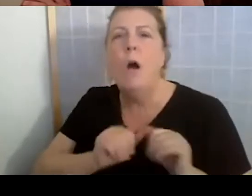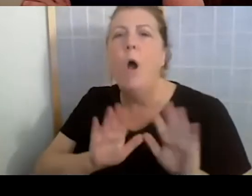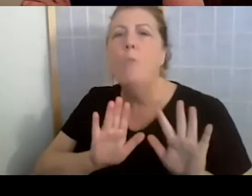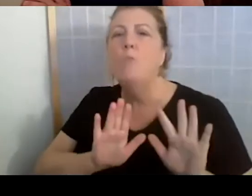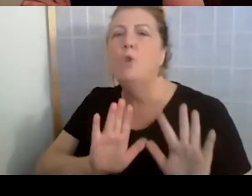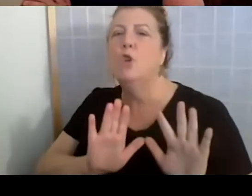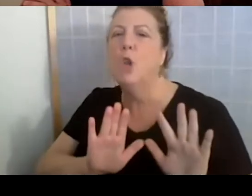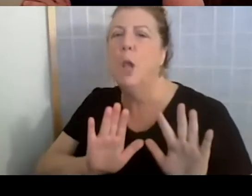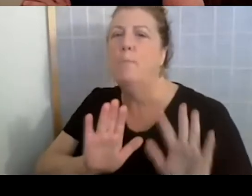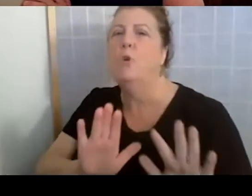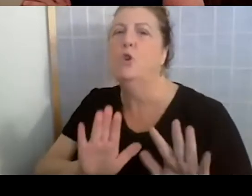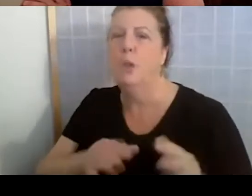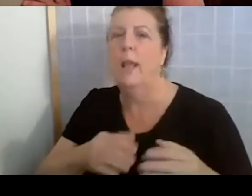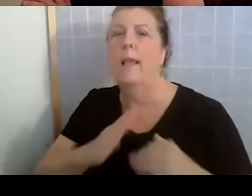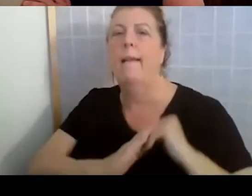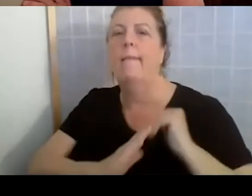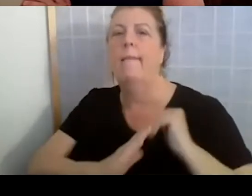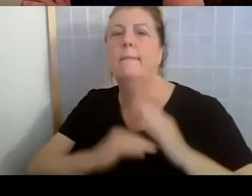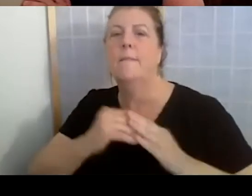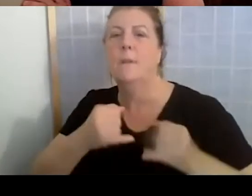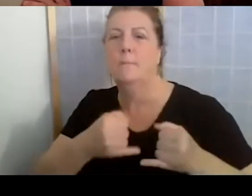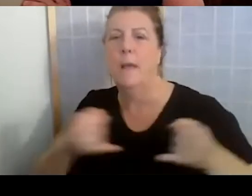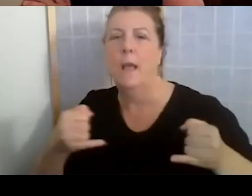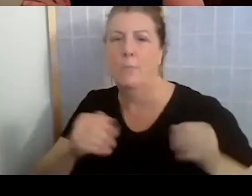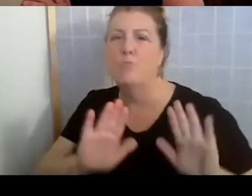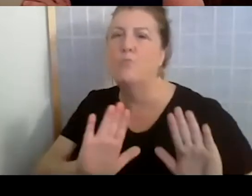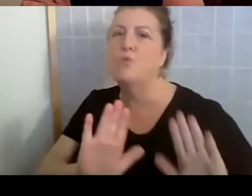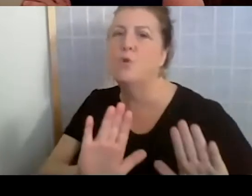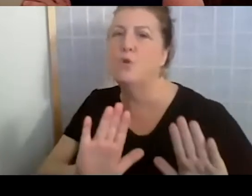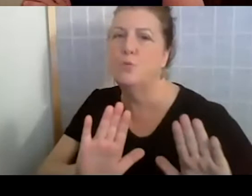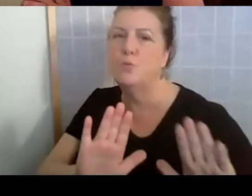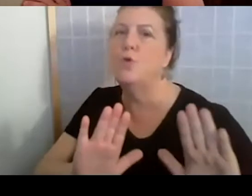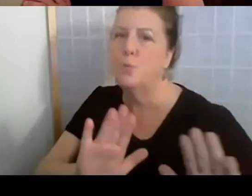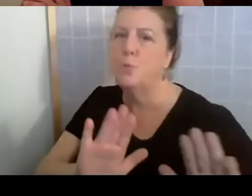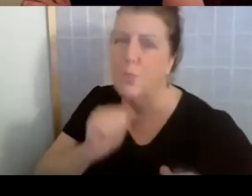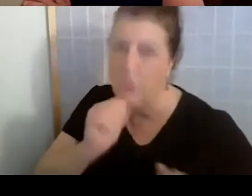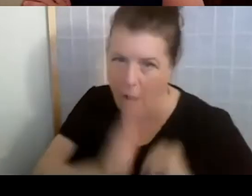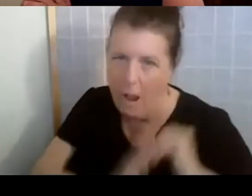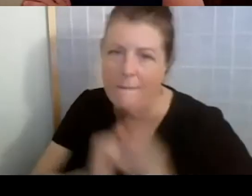bit, yes, in a way that's really exciting.